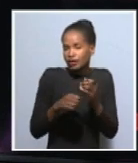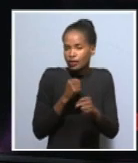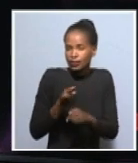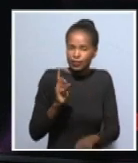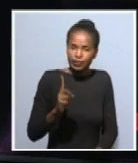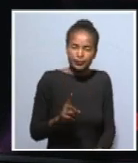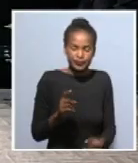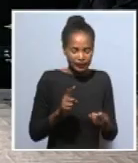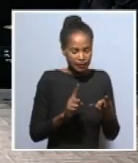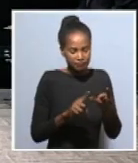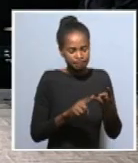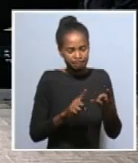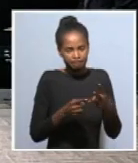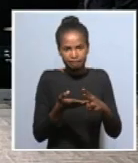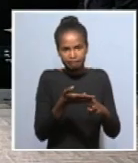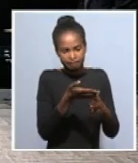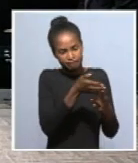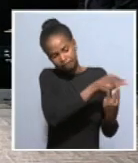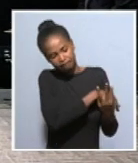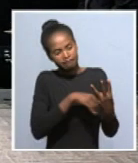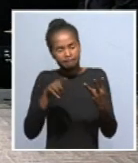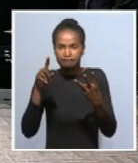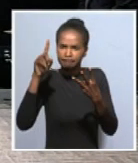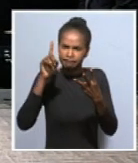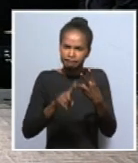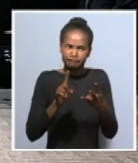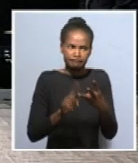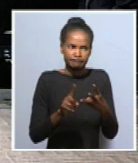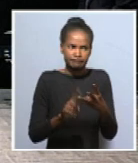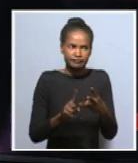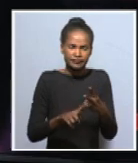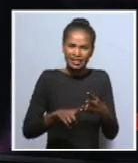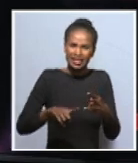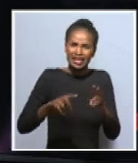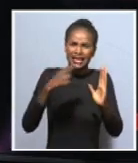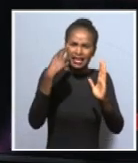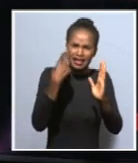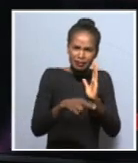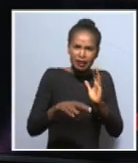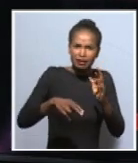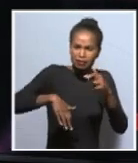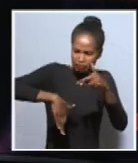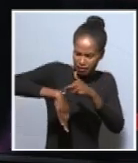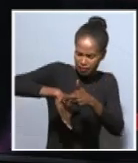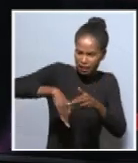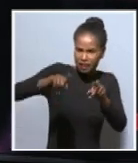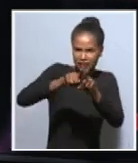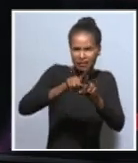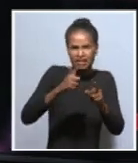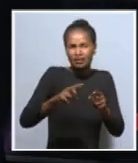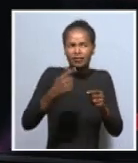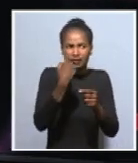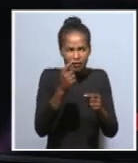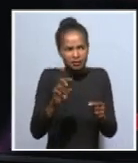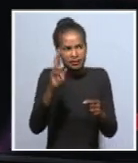So his last question. So his last question is whether we have different criteria for different regions. No, we don't.